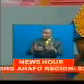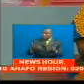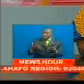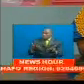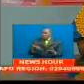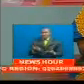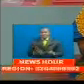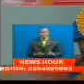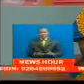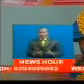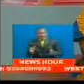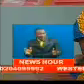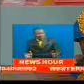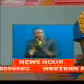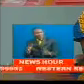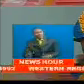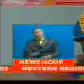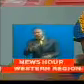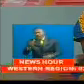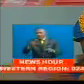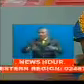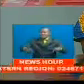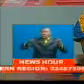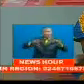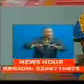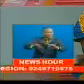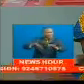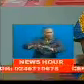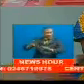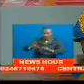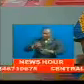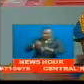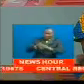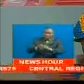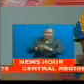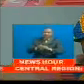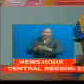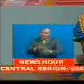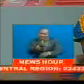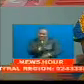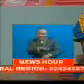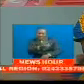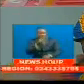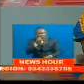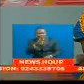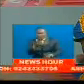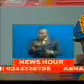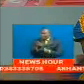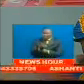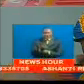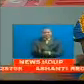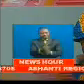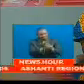whose roles in society have inspired others to excel in their various chosen professions are worth celebrating.